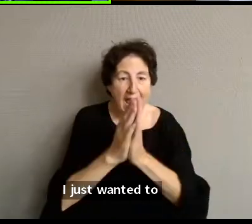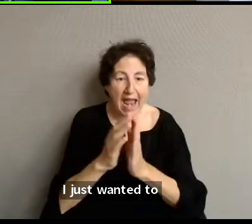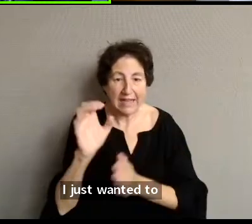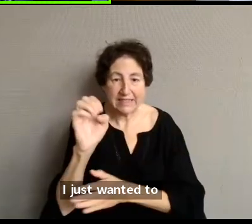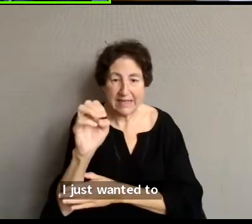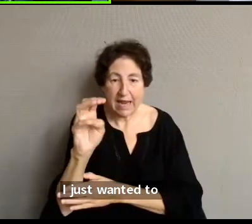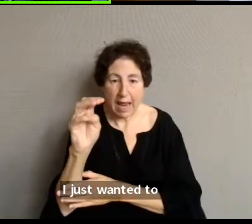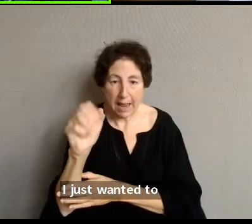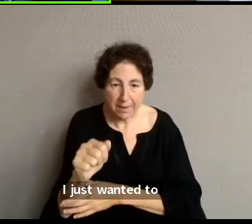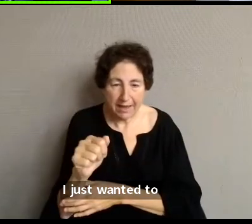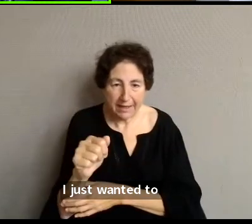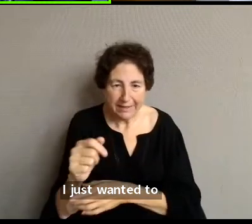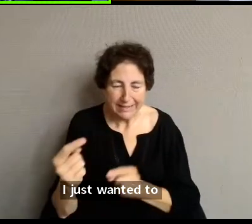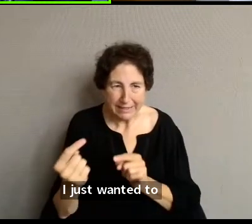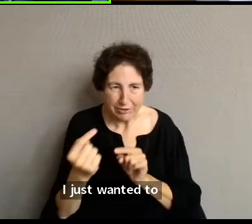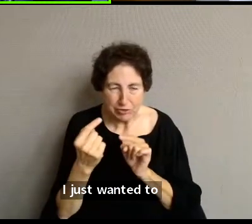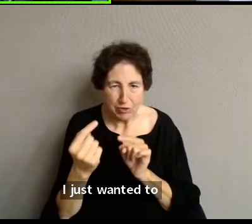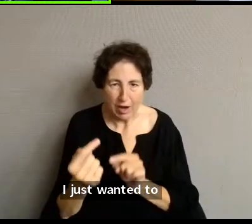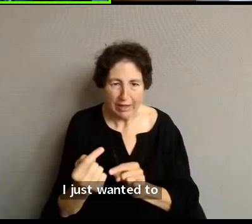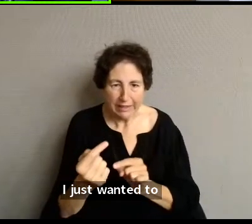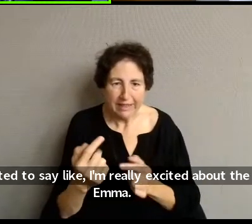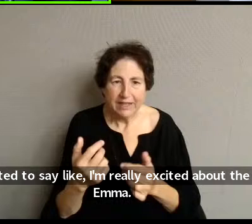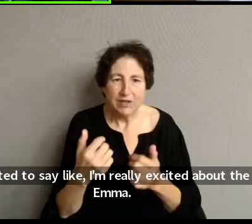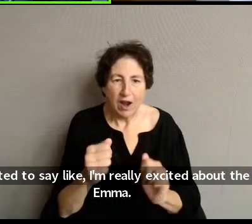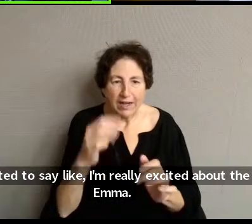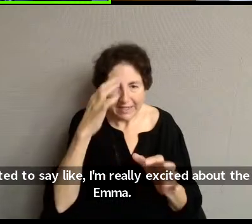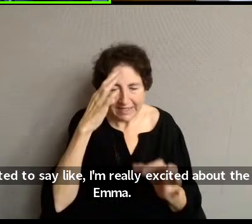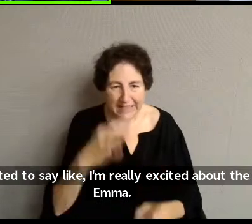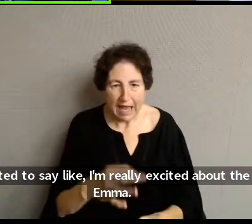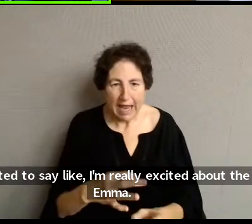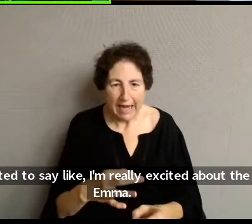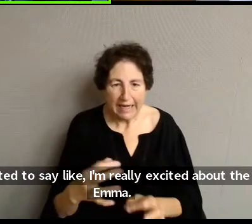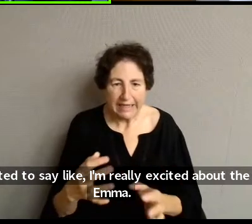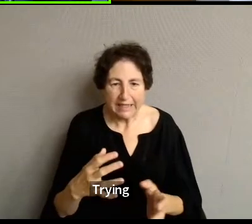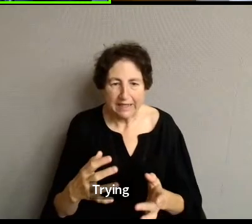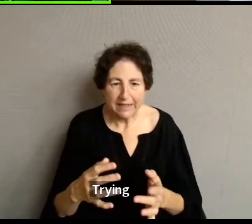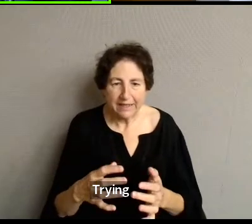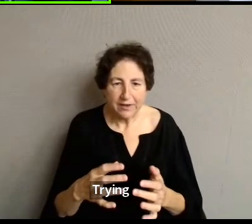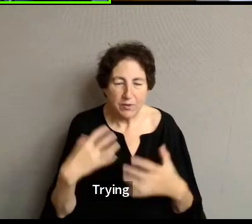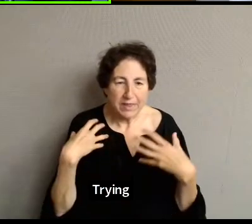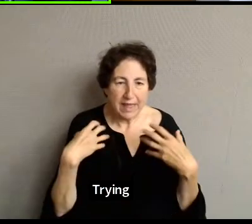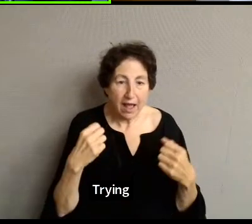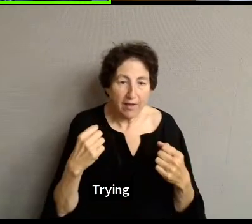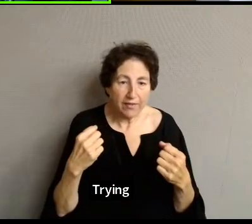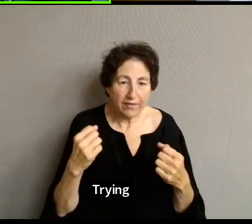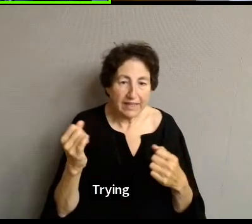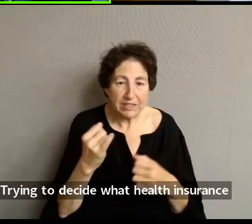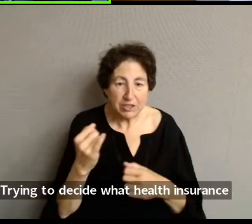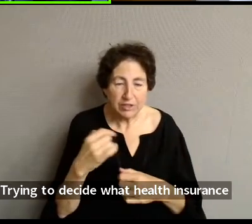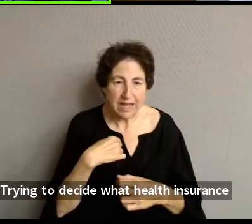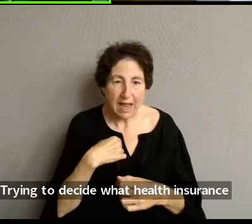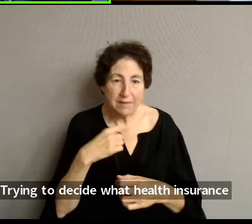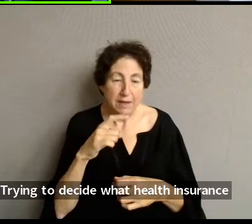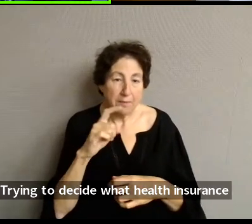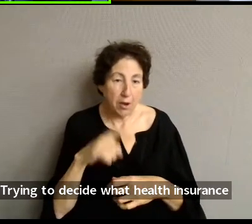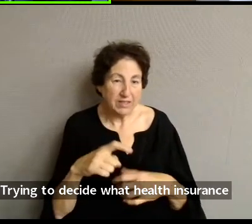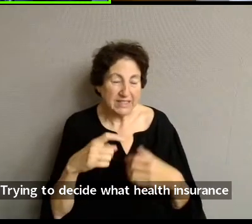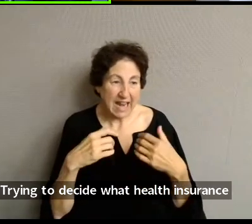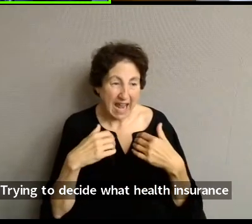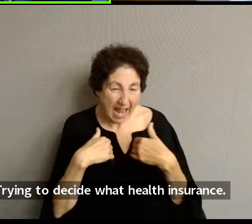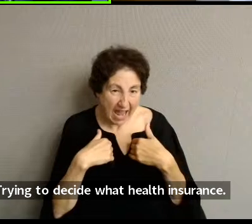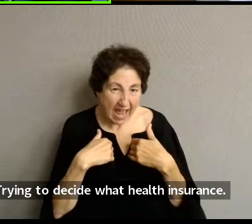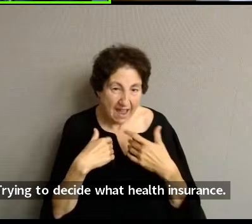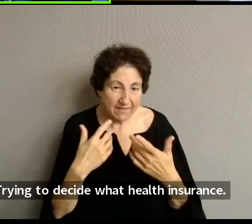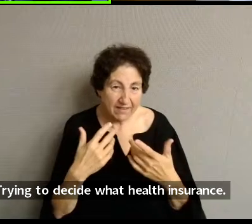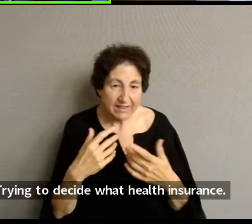Who has struggled with trying to decide what health insurance I'm supposed to have. Yes.